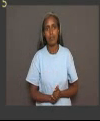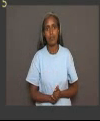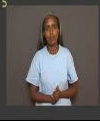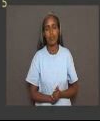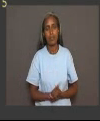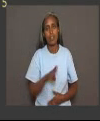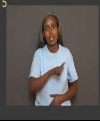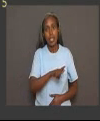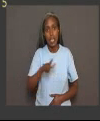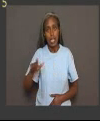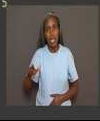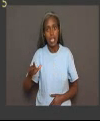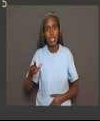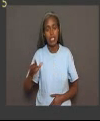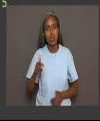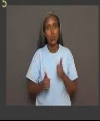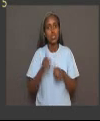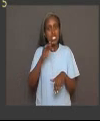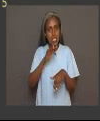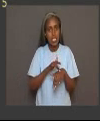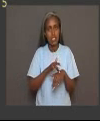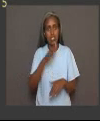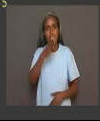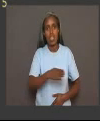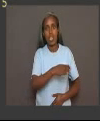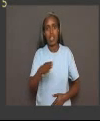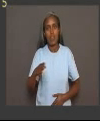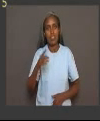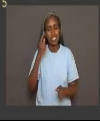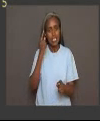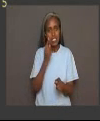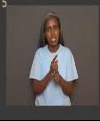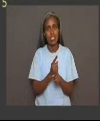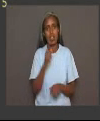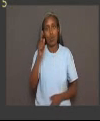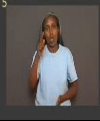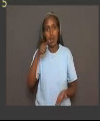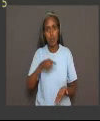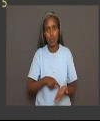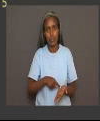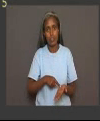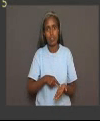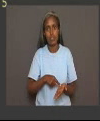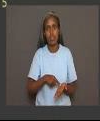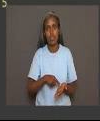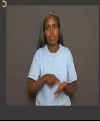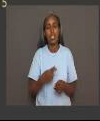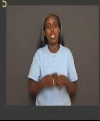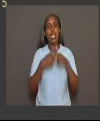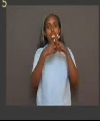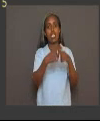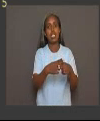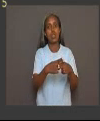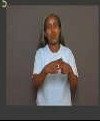A line which touches a graph in exactly 1 point is